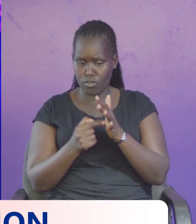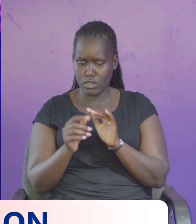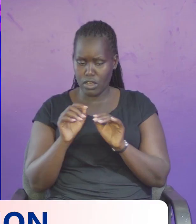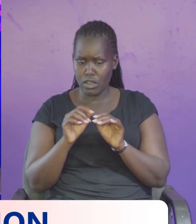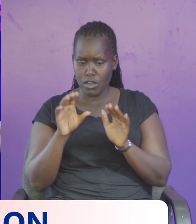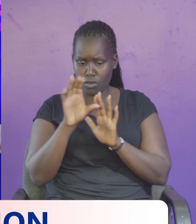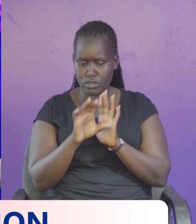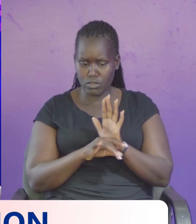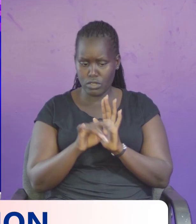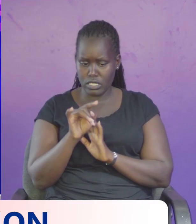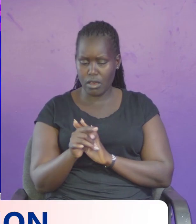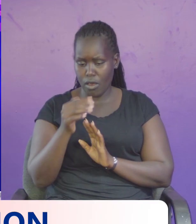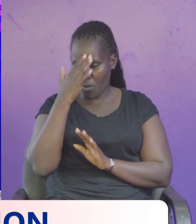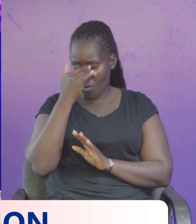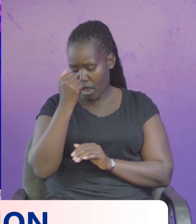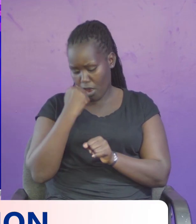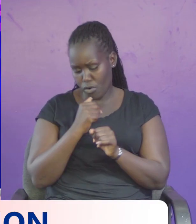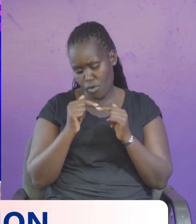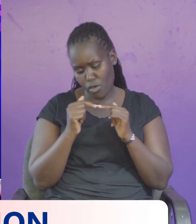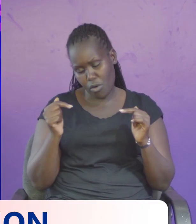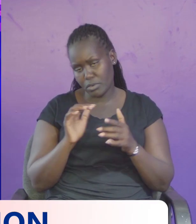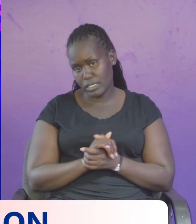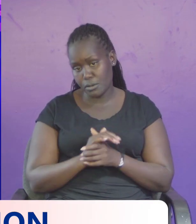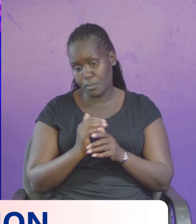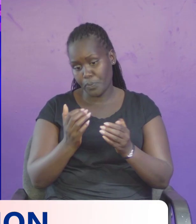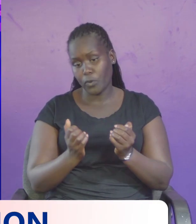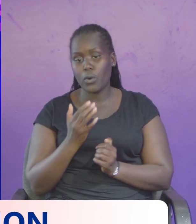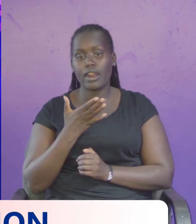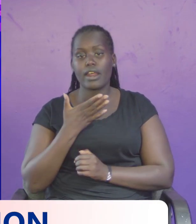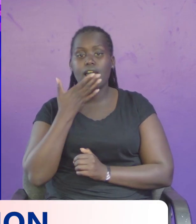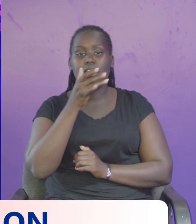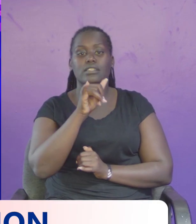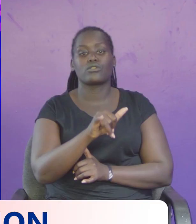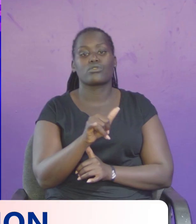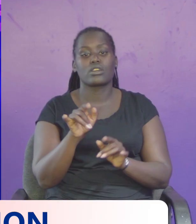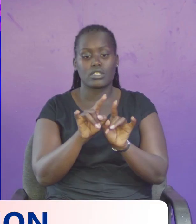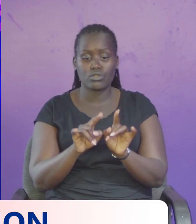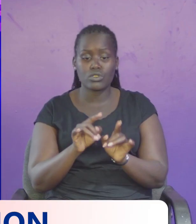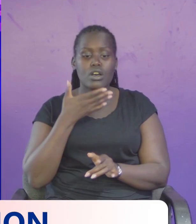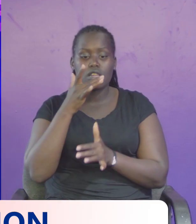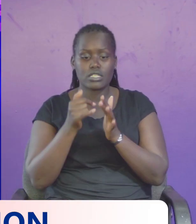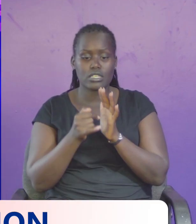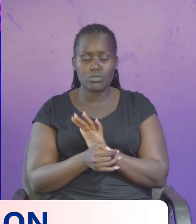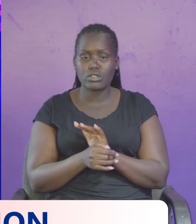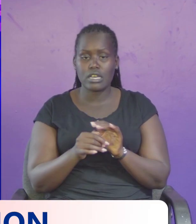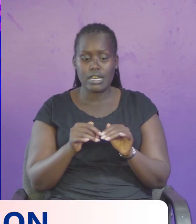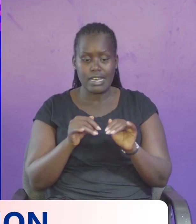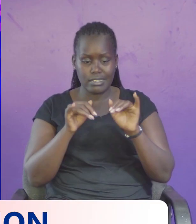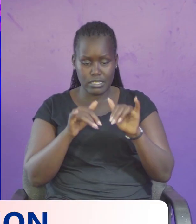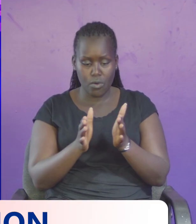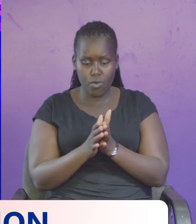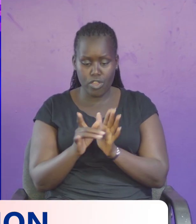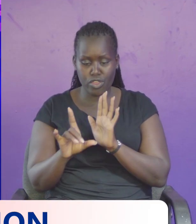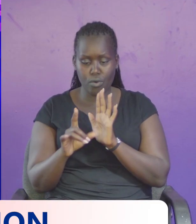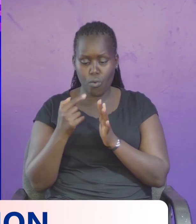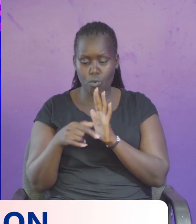are you doing what is opposite? We need an answer to this. And the answer is just stick to what the law says, because the